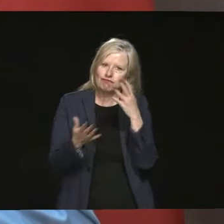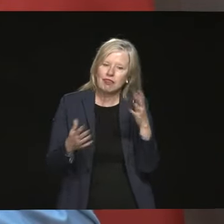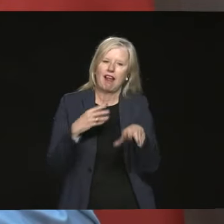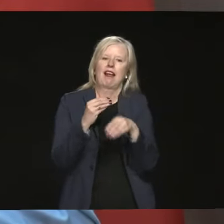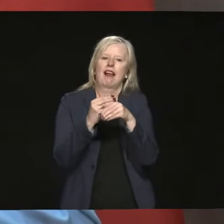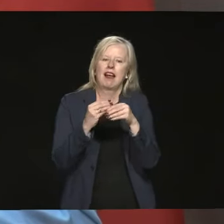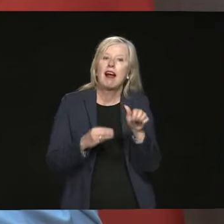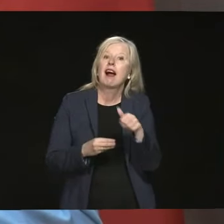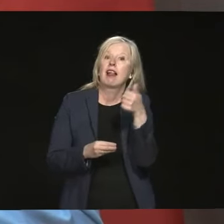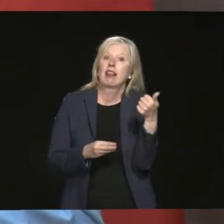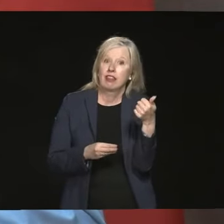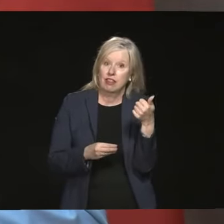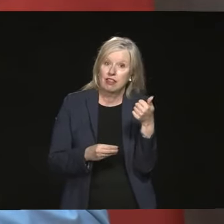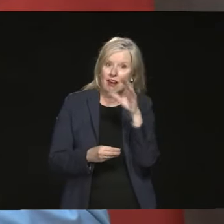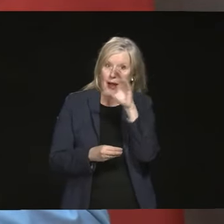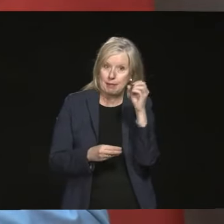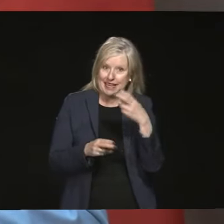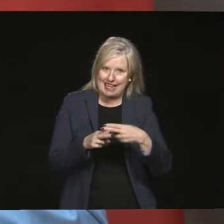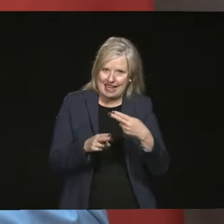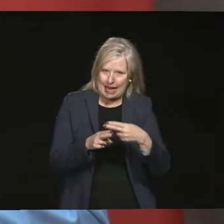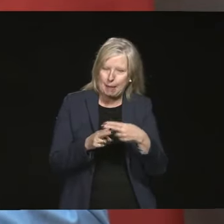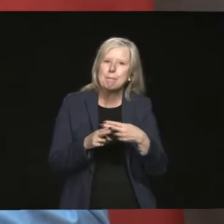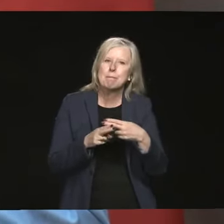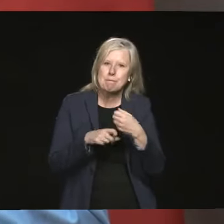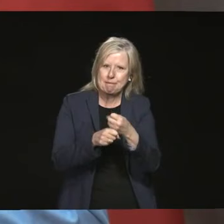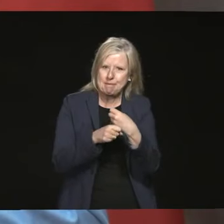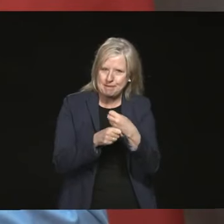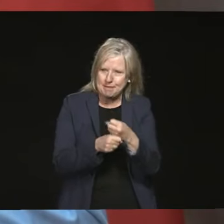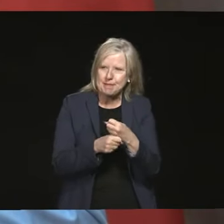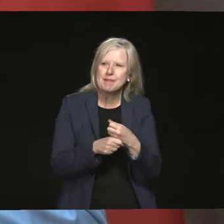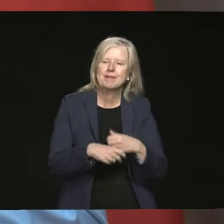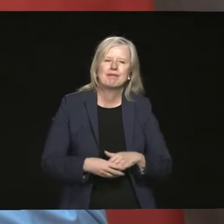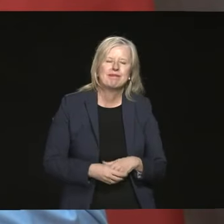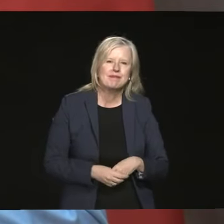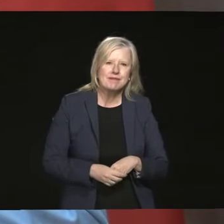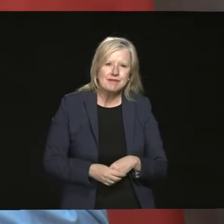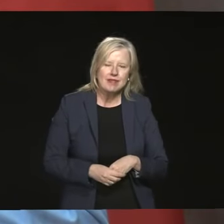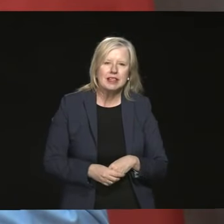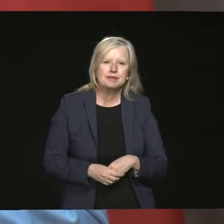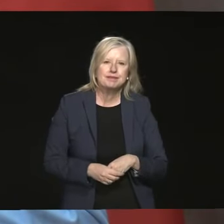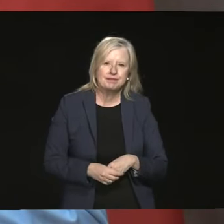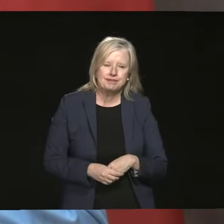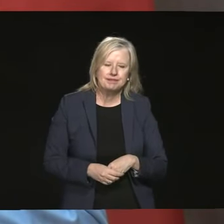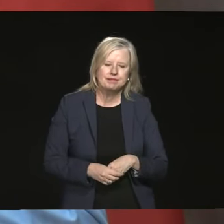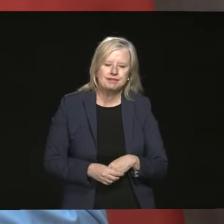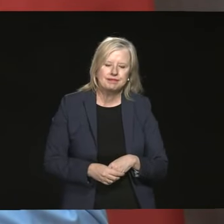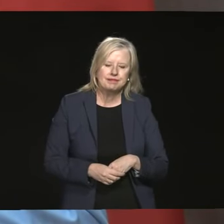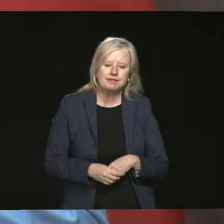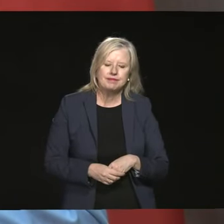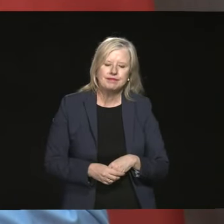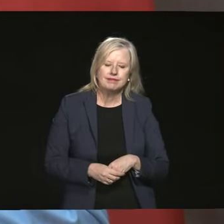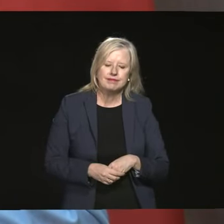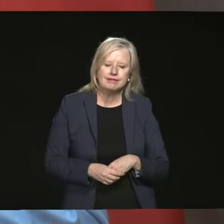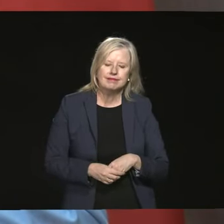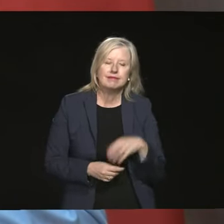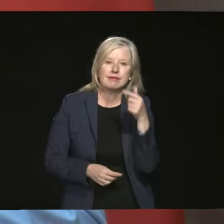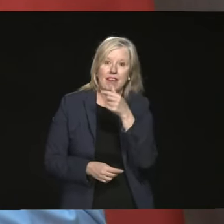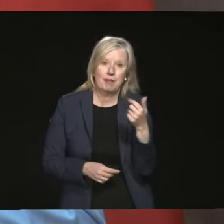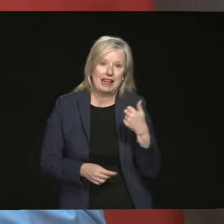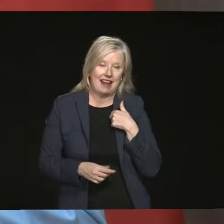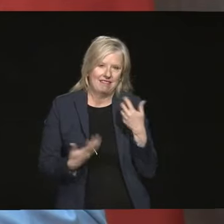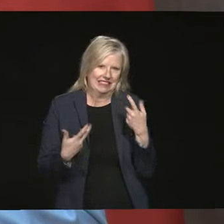growing list. Le gouvernement du Canada a signé un contrat avec Irving The government Oil of Canada has qui signed a contract with